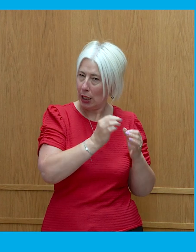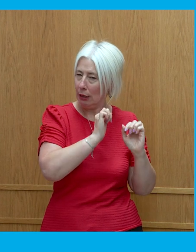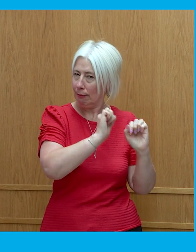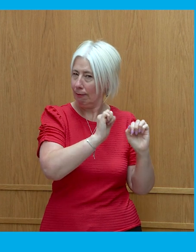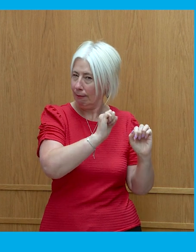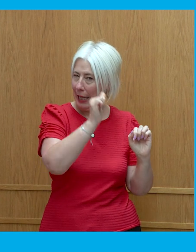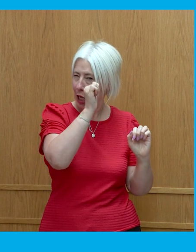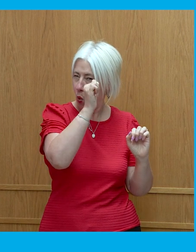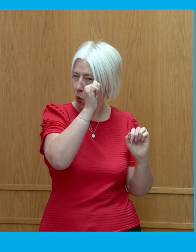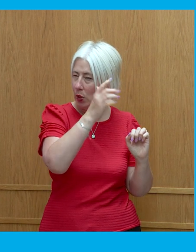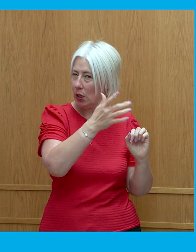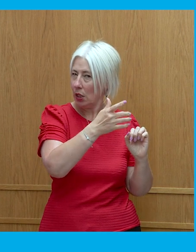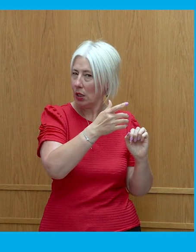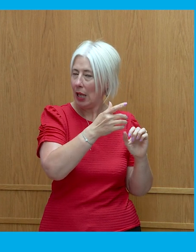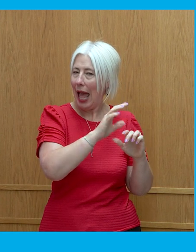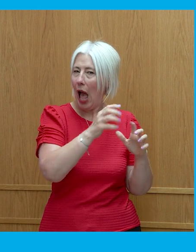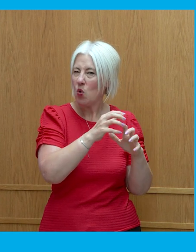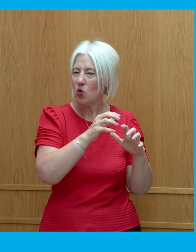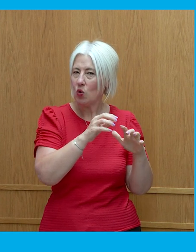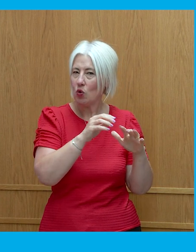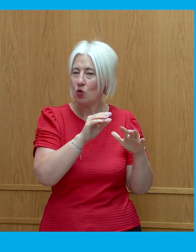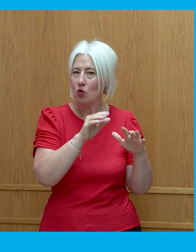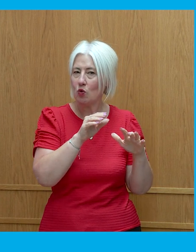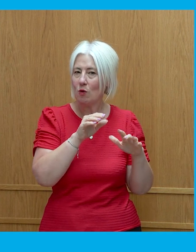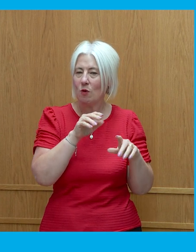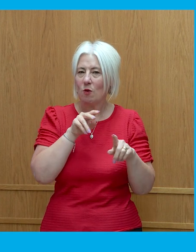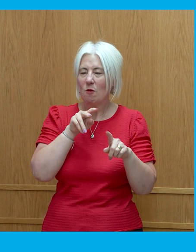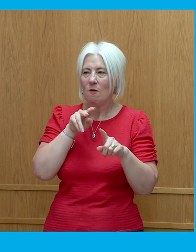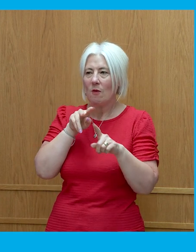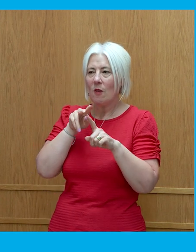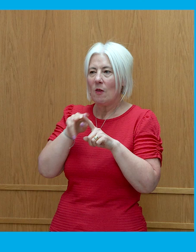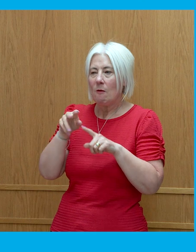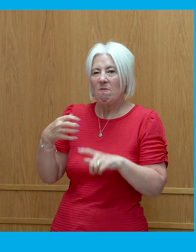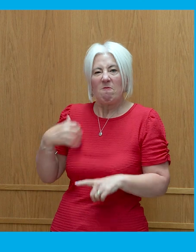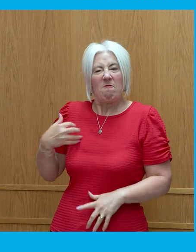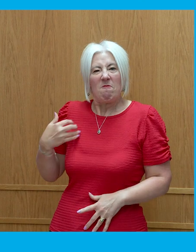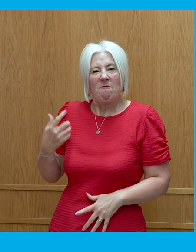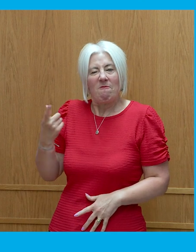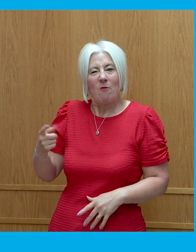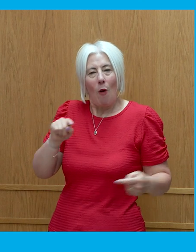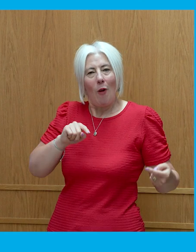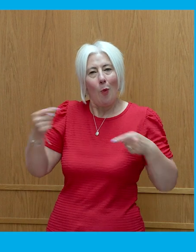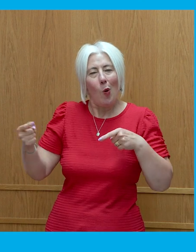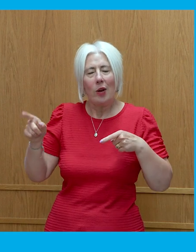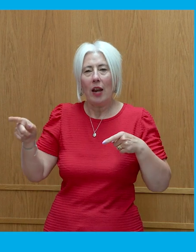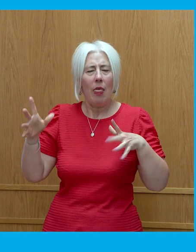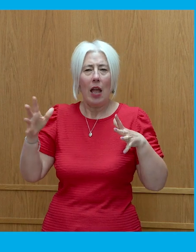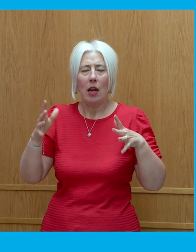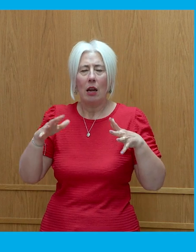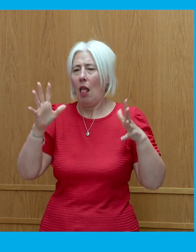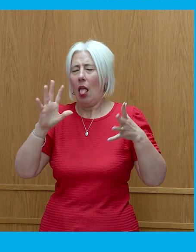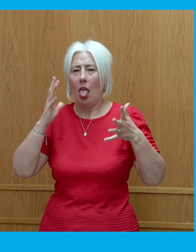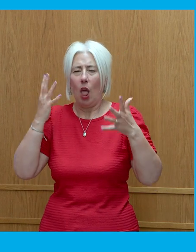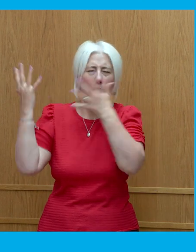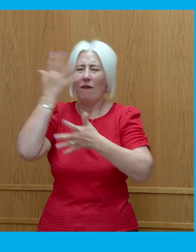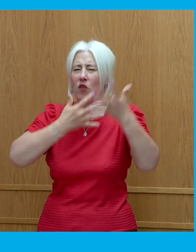knows how to get at the underbelly of an opponent. and to create confusion or a